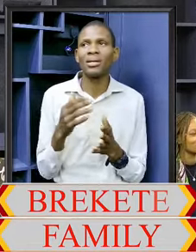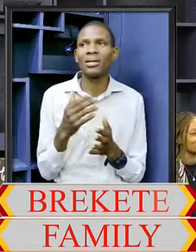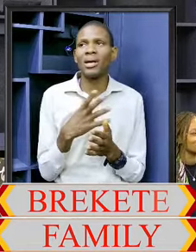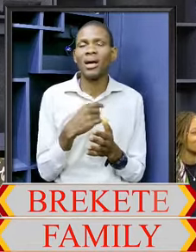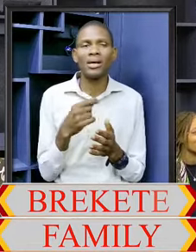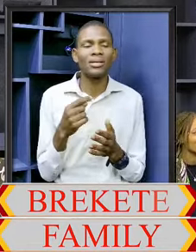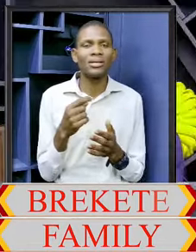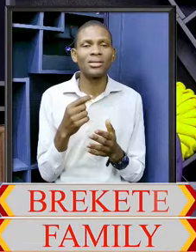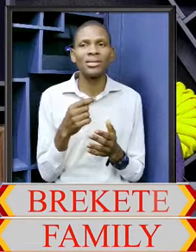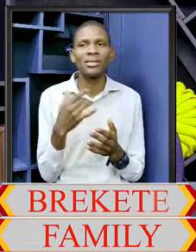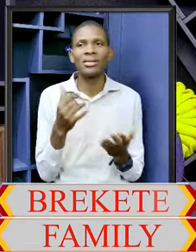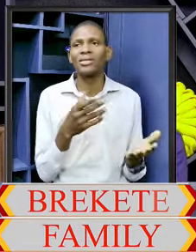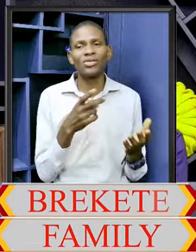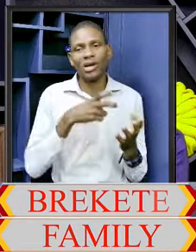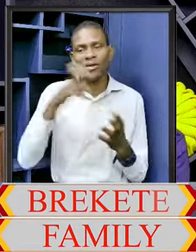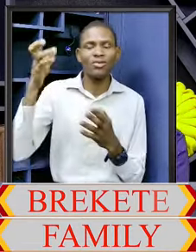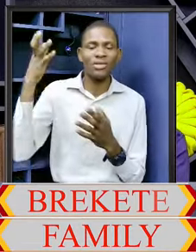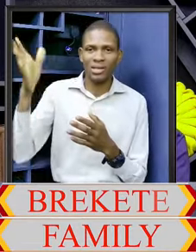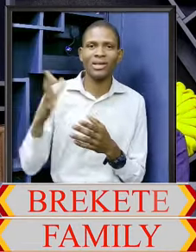so we appreciate them.